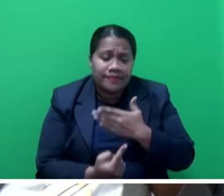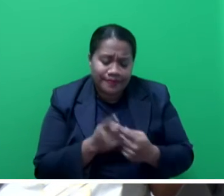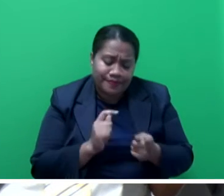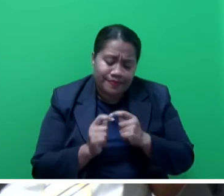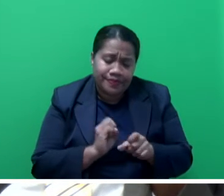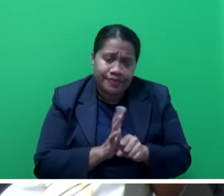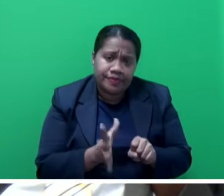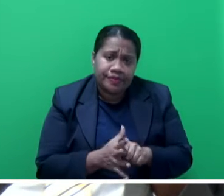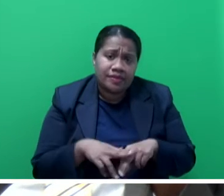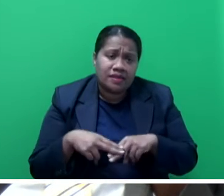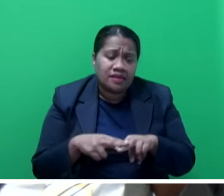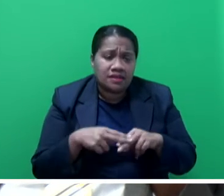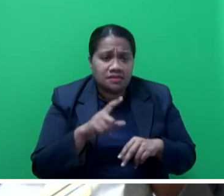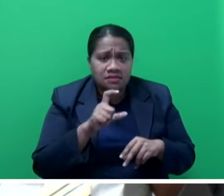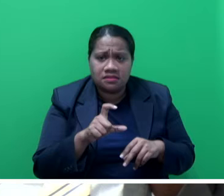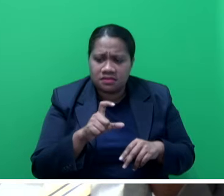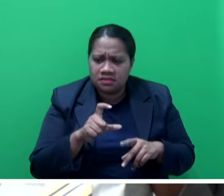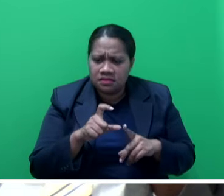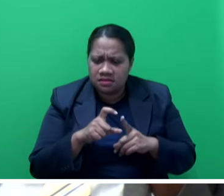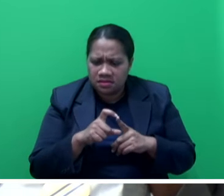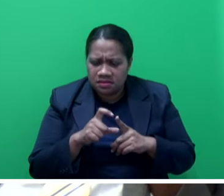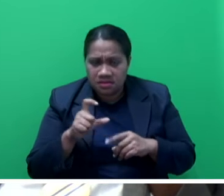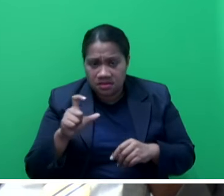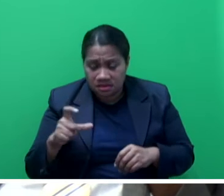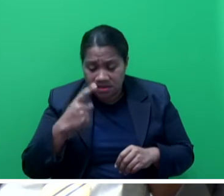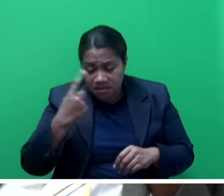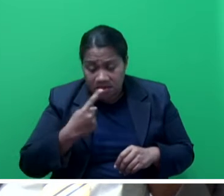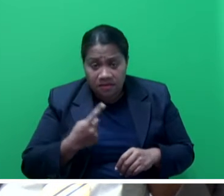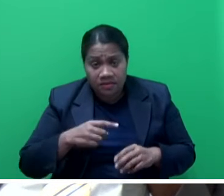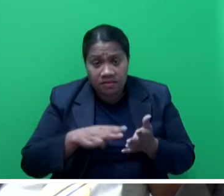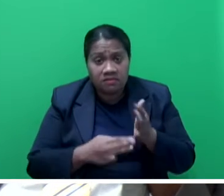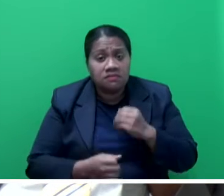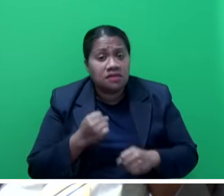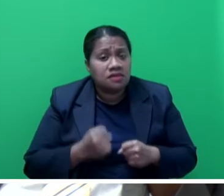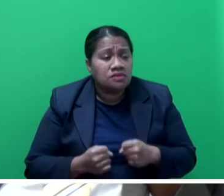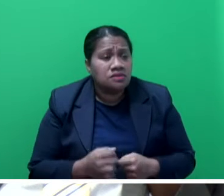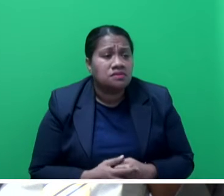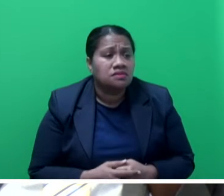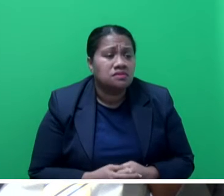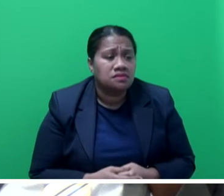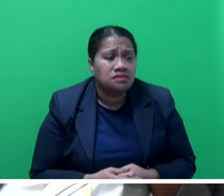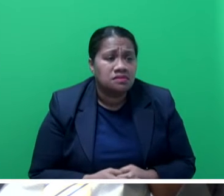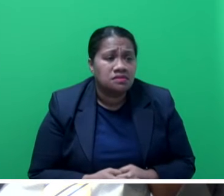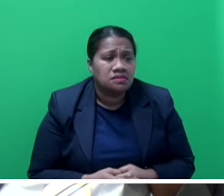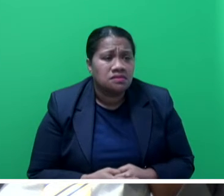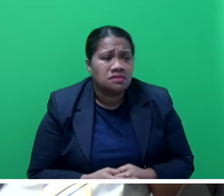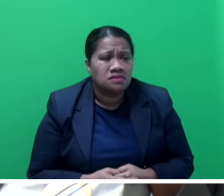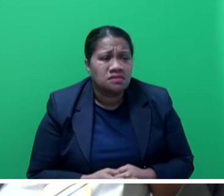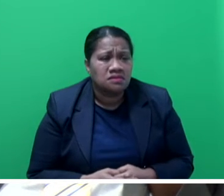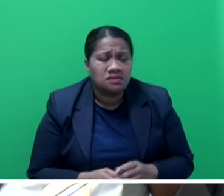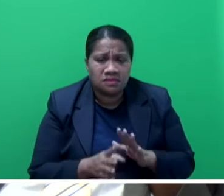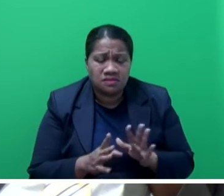COVID-19 at the Fiji CDC on the 11th of March using the molecular-based real-time quantitative reverse transcription, or